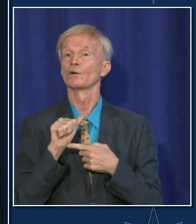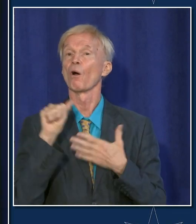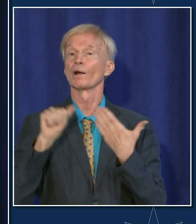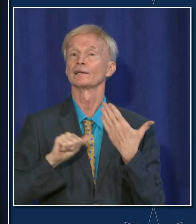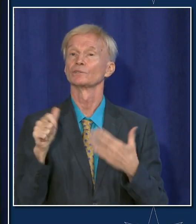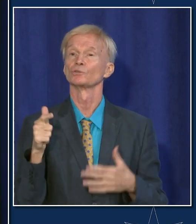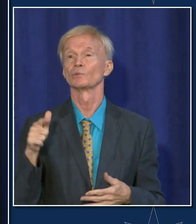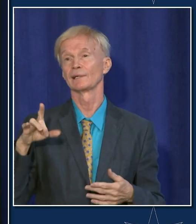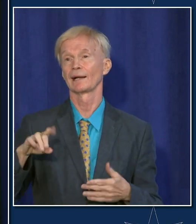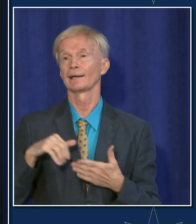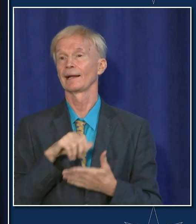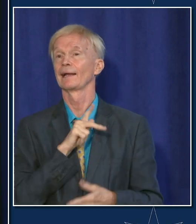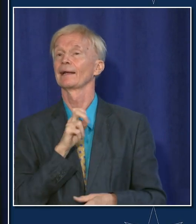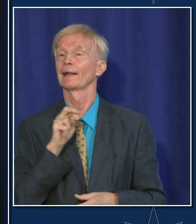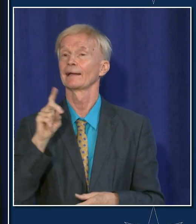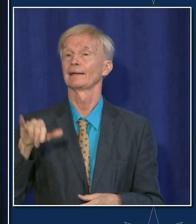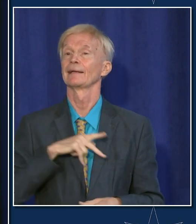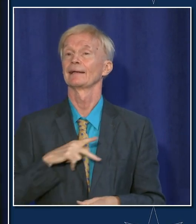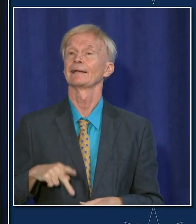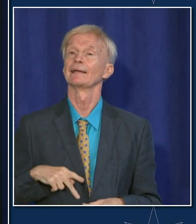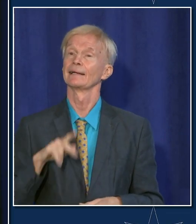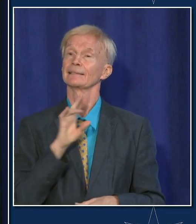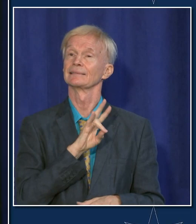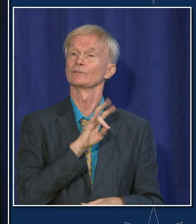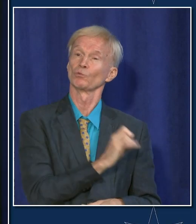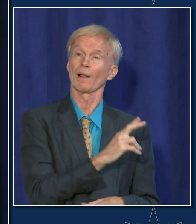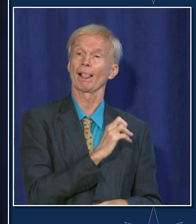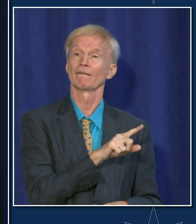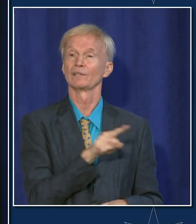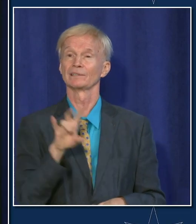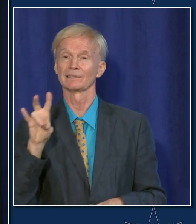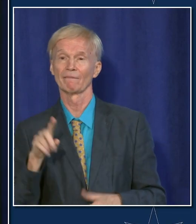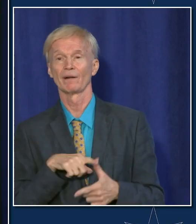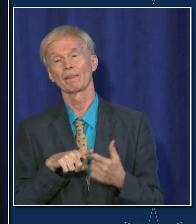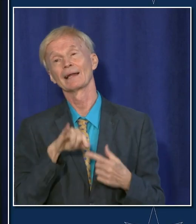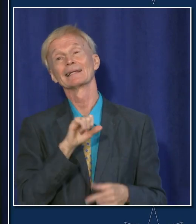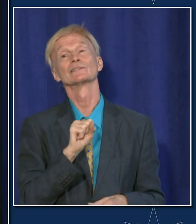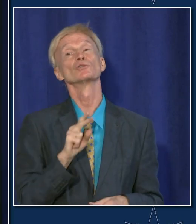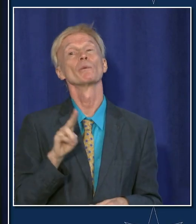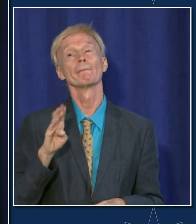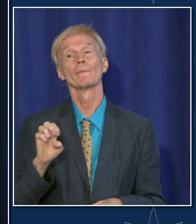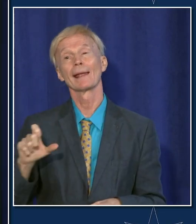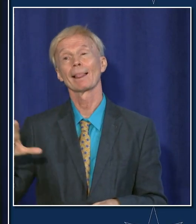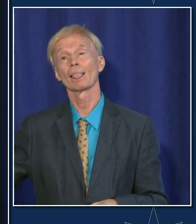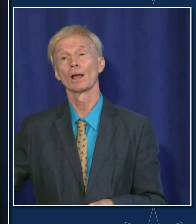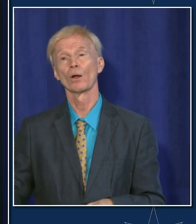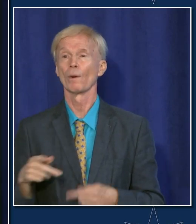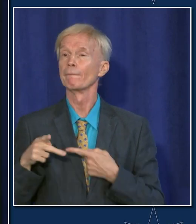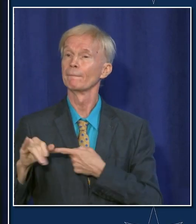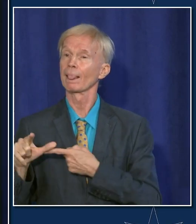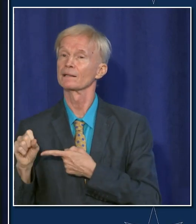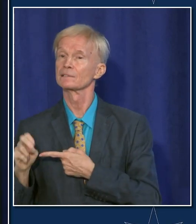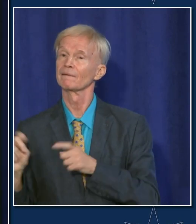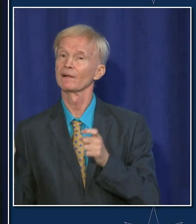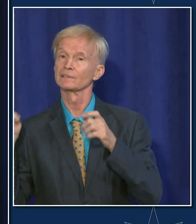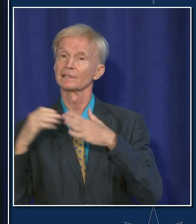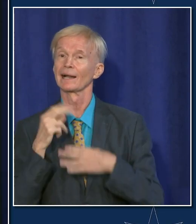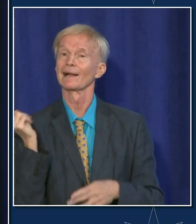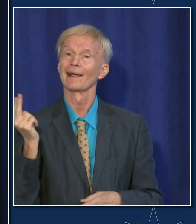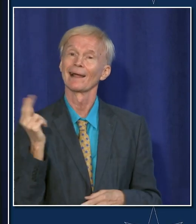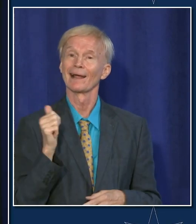28th, Kennedy King College, 12 to 7 p.m. And then we've got Subelo as part of the Pilsen Fest, September 4th at Harrison